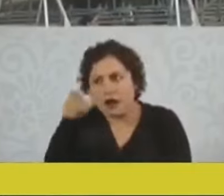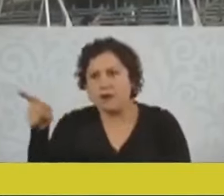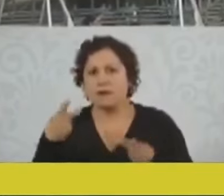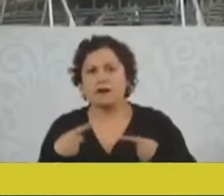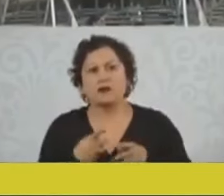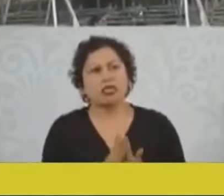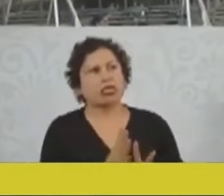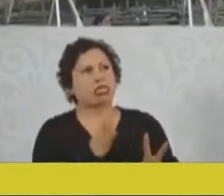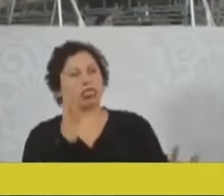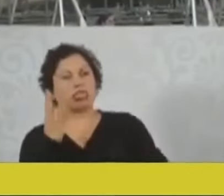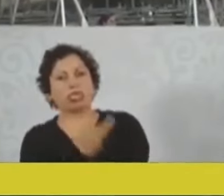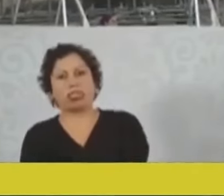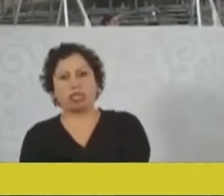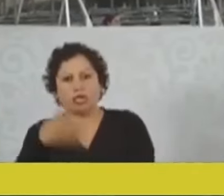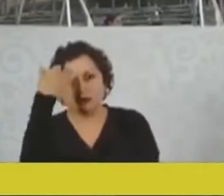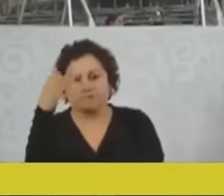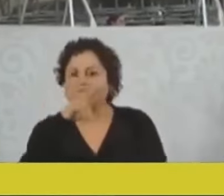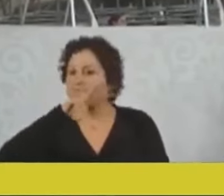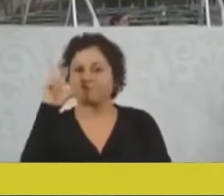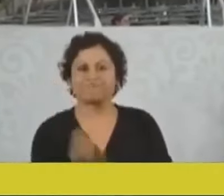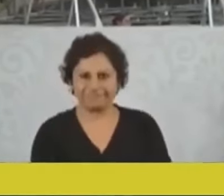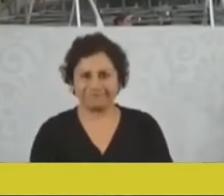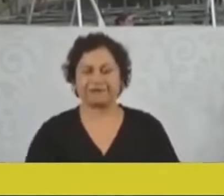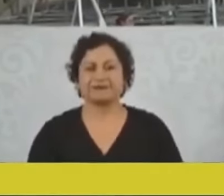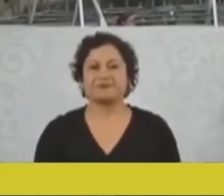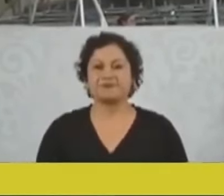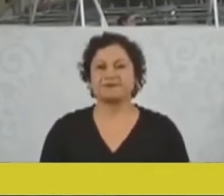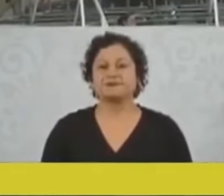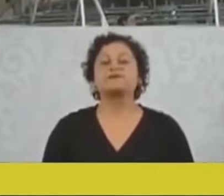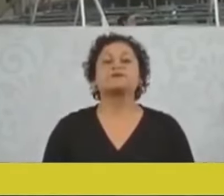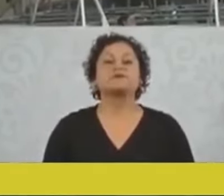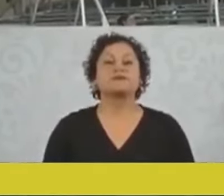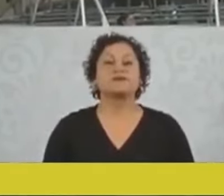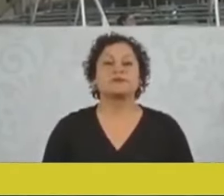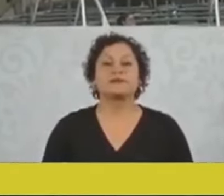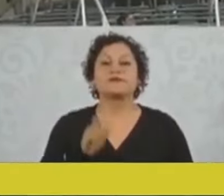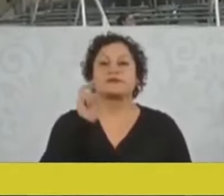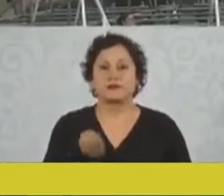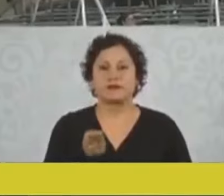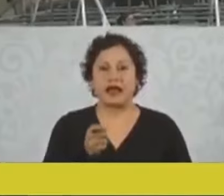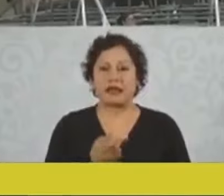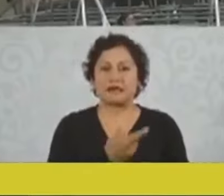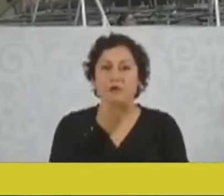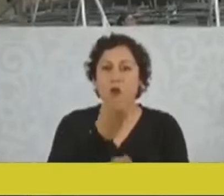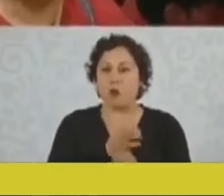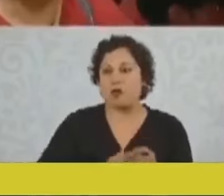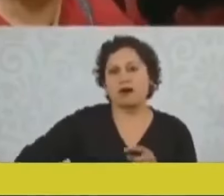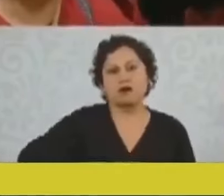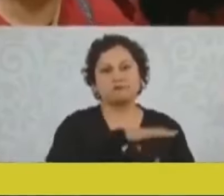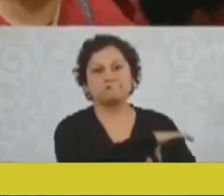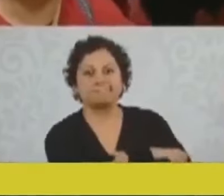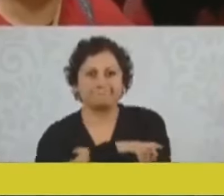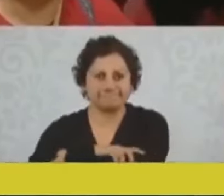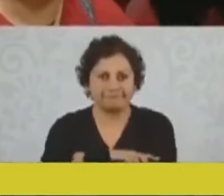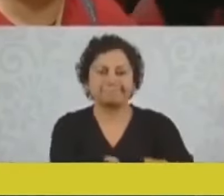Let's put papers in the digital world and avoid lines. Fraternal Republic, 18.